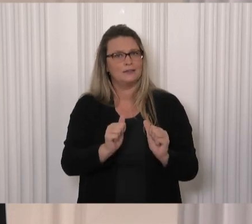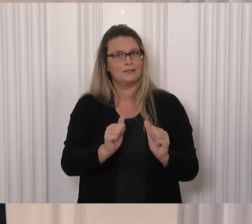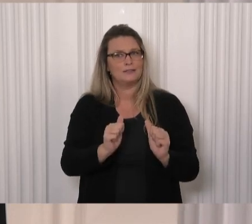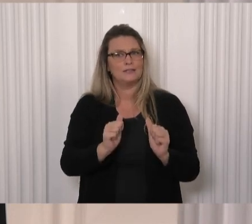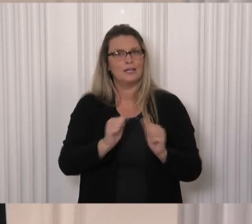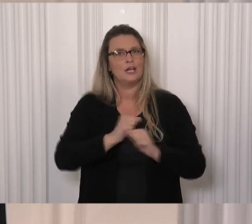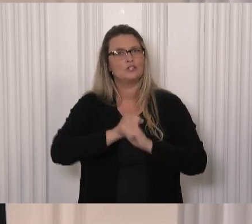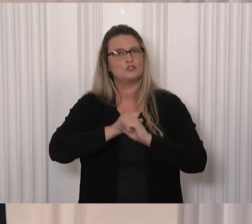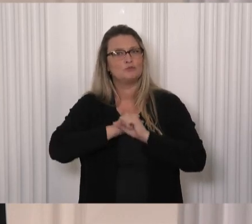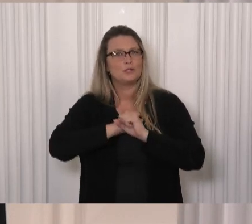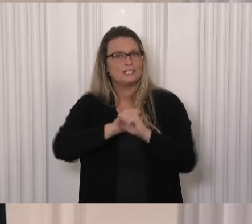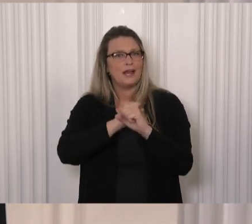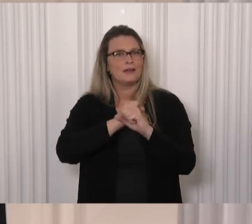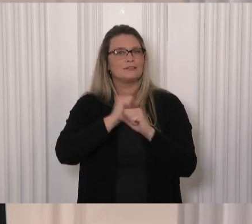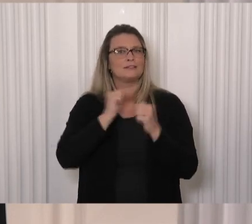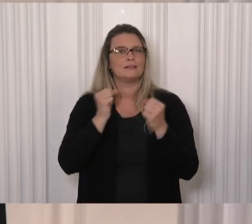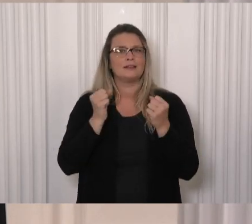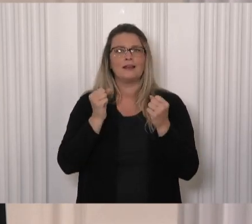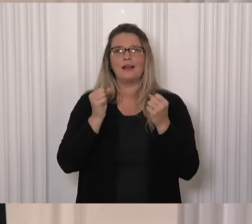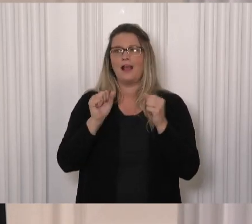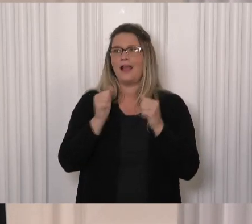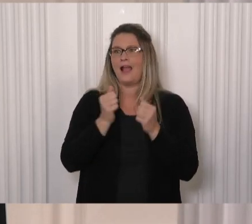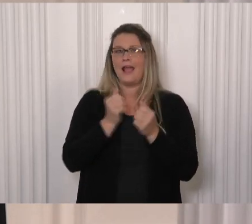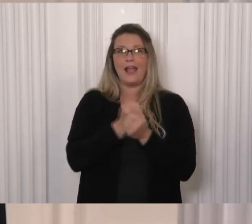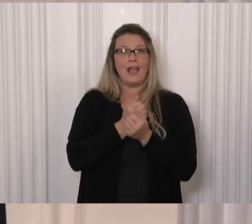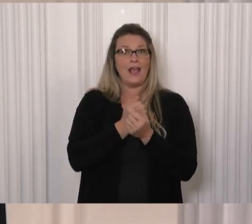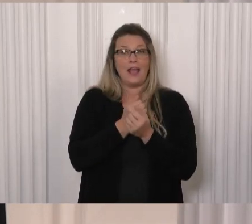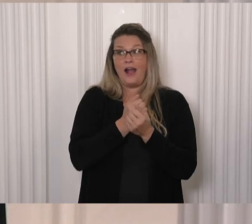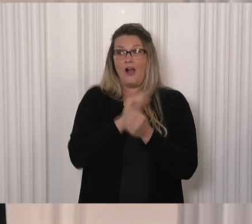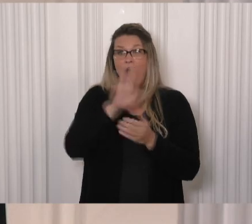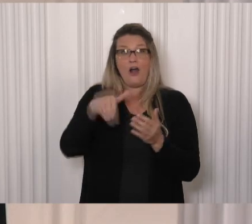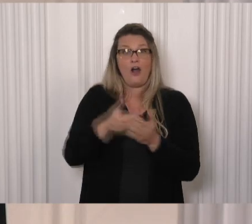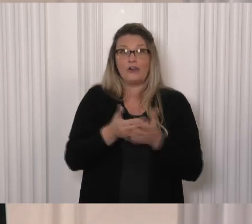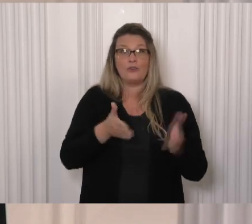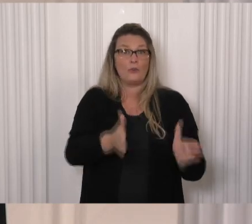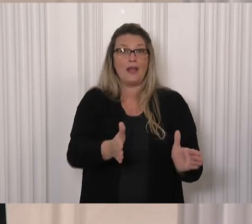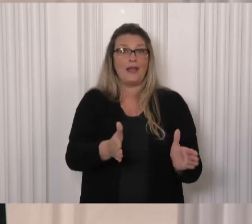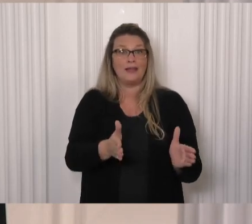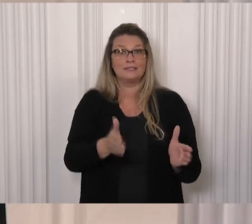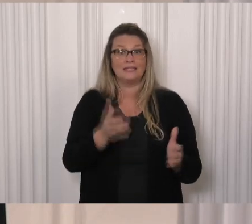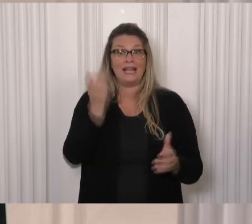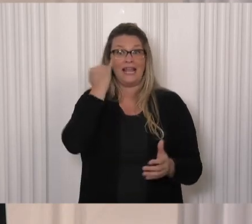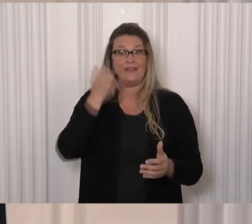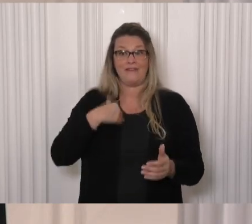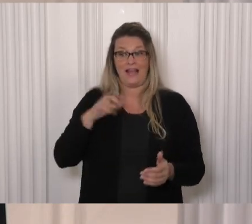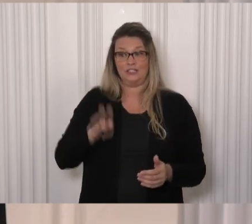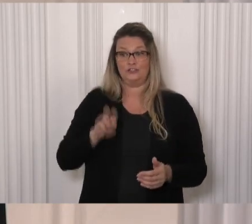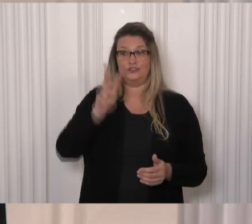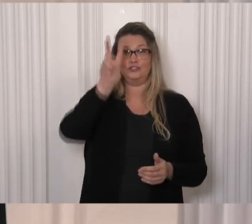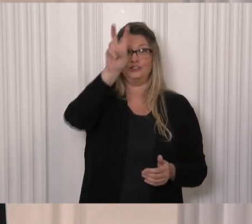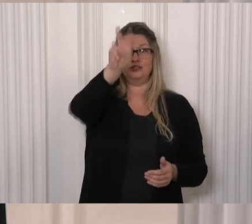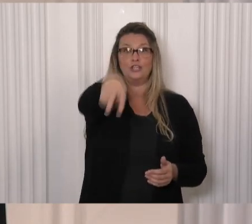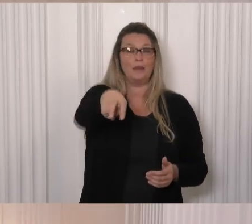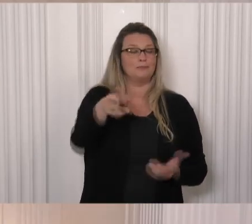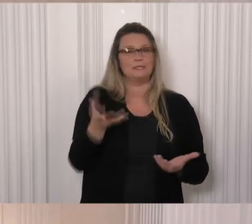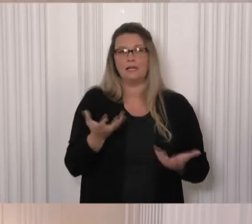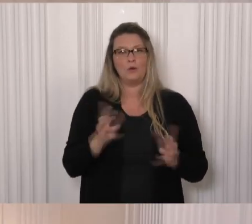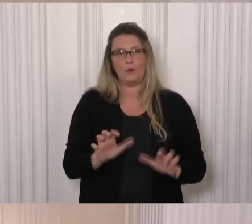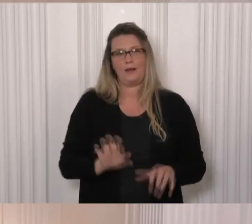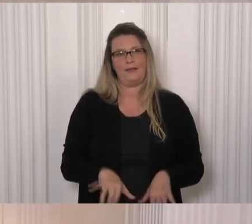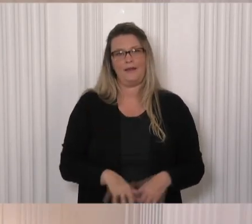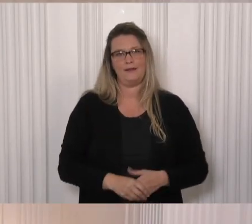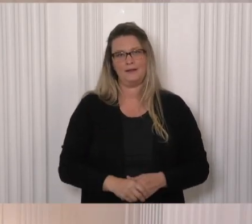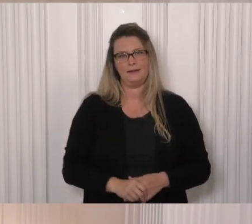to protect those in every way that maybe a jump would leave left out. Kathy, if you could go.